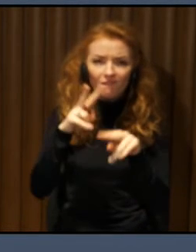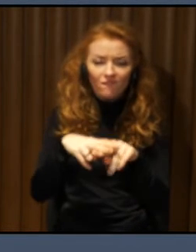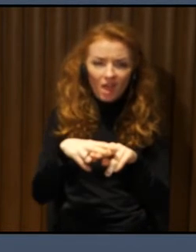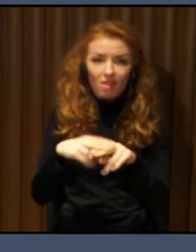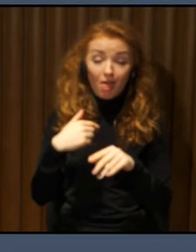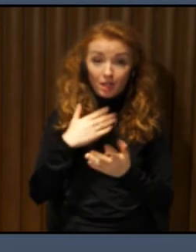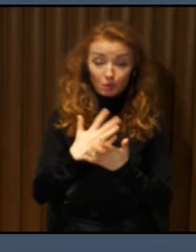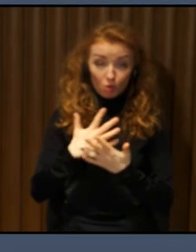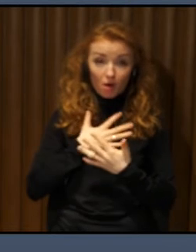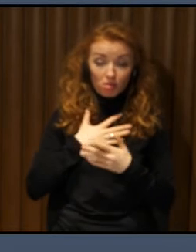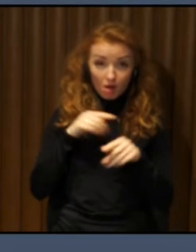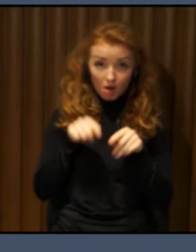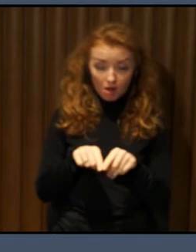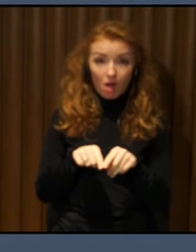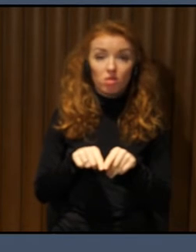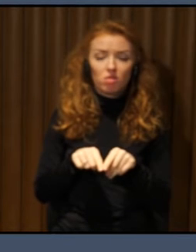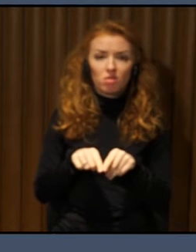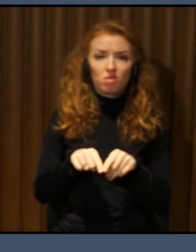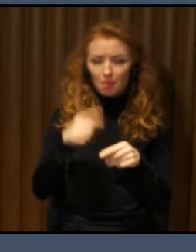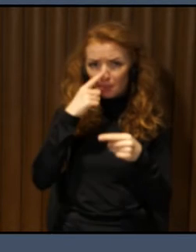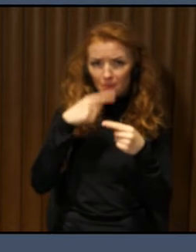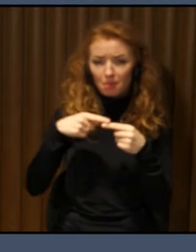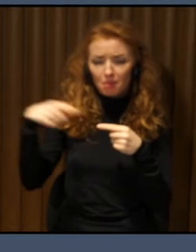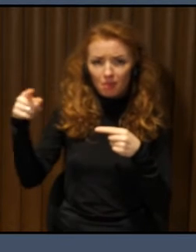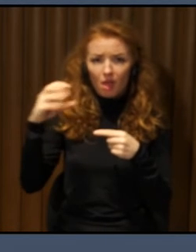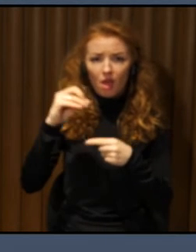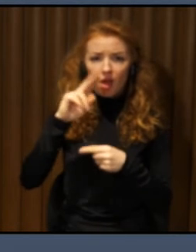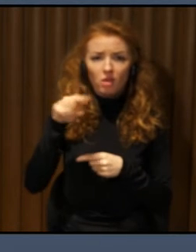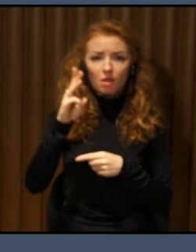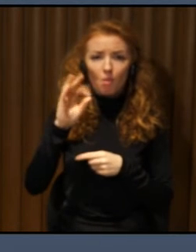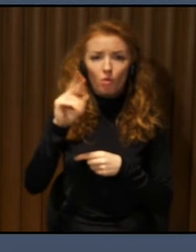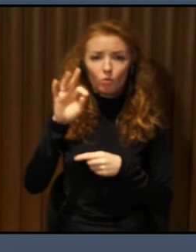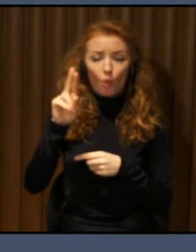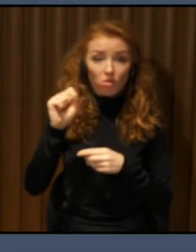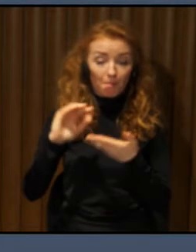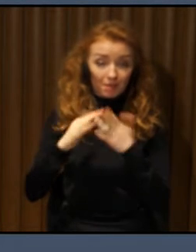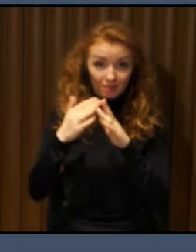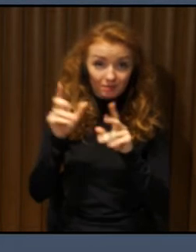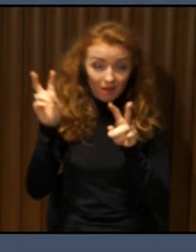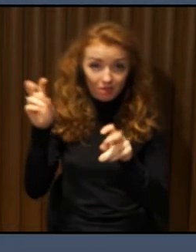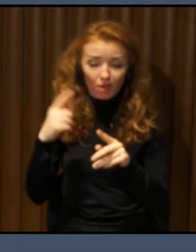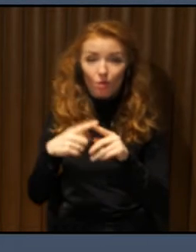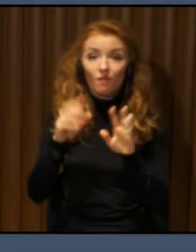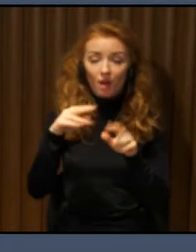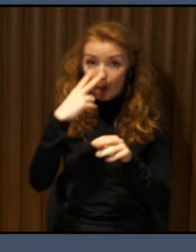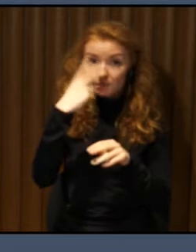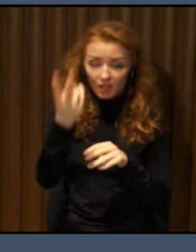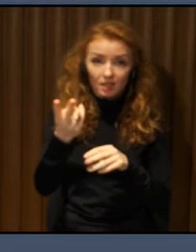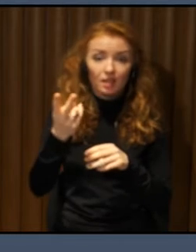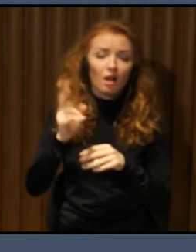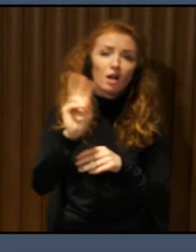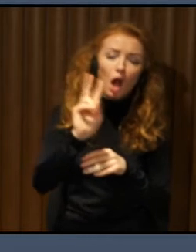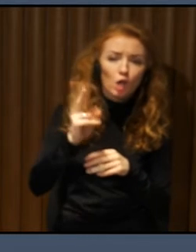now. So if you were in downtown Edmonton, you can actually zoom in, see who's providing what. We collate